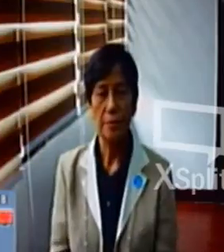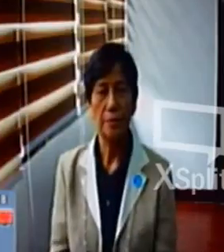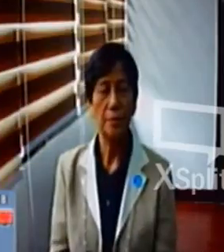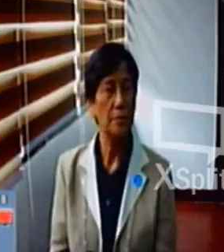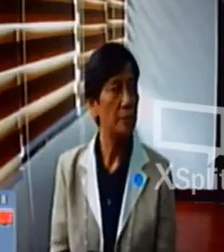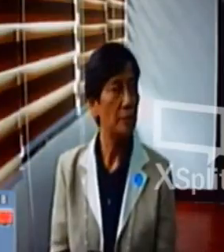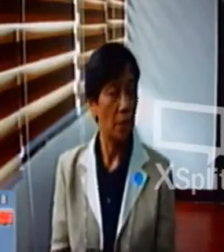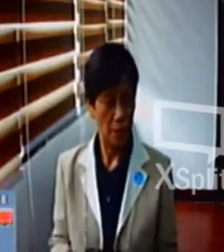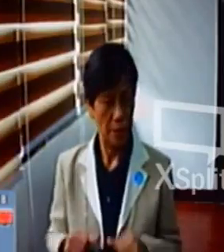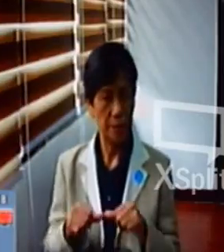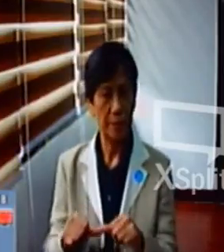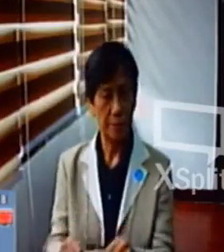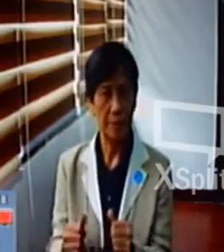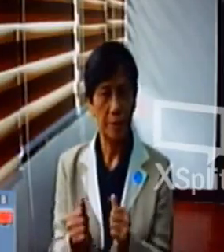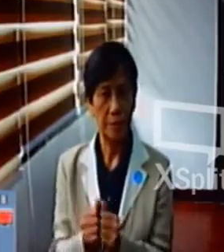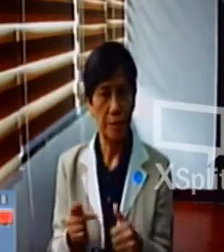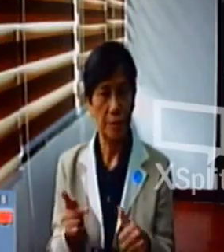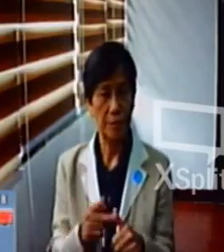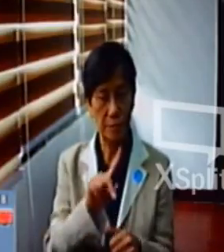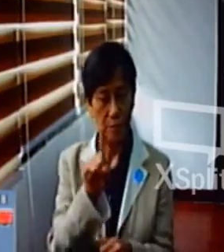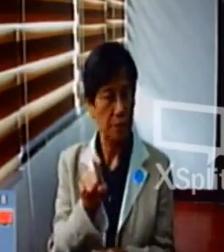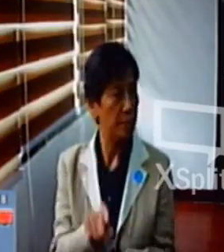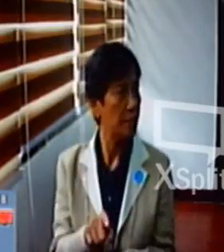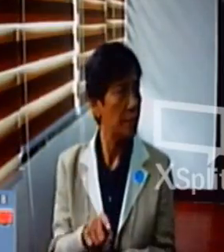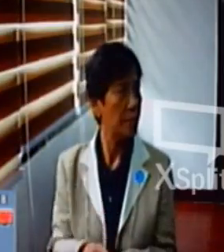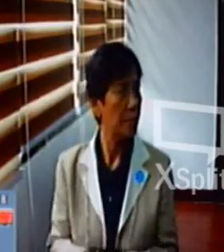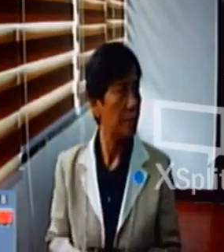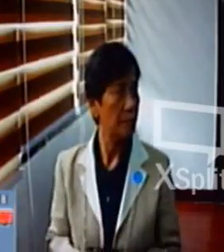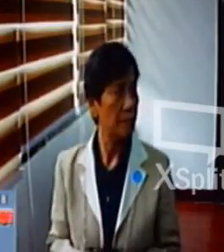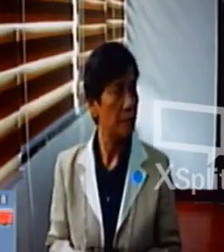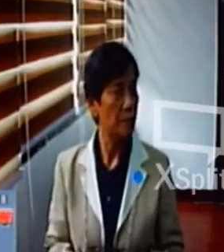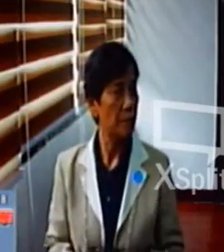May I proceed with preliminary questions, sir? Please proceed.